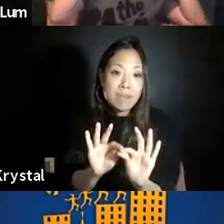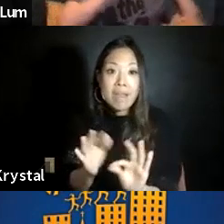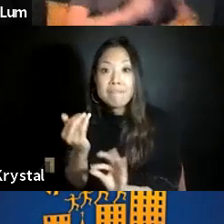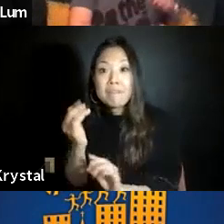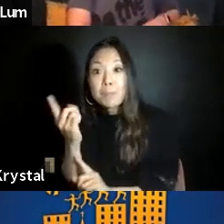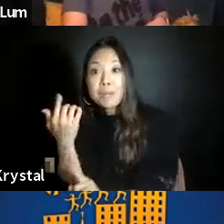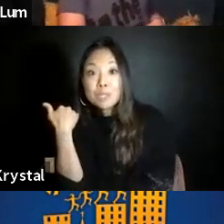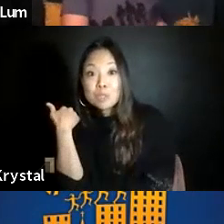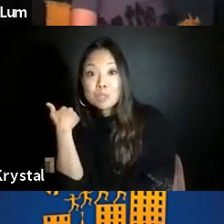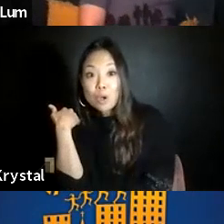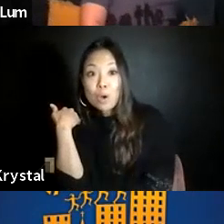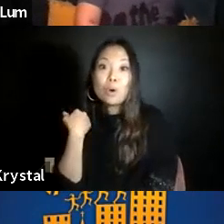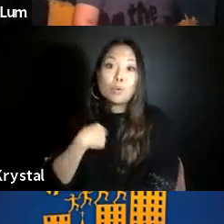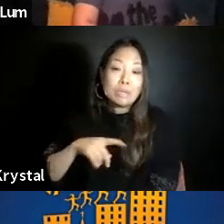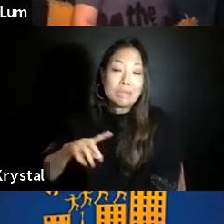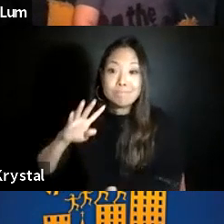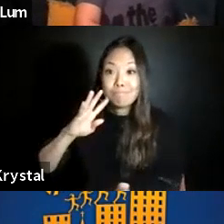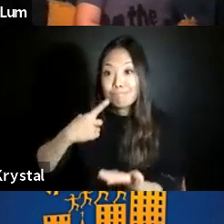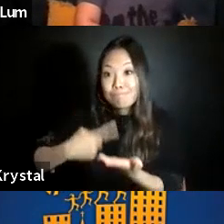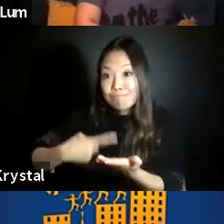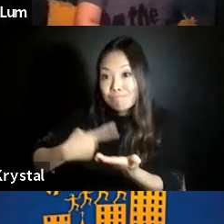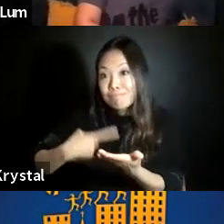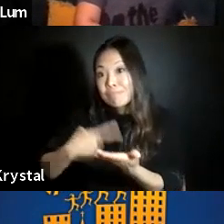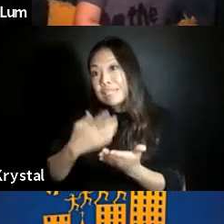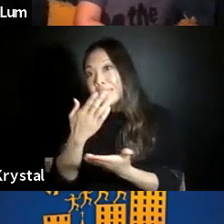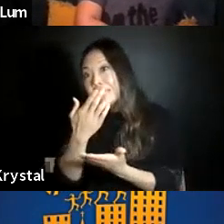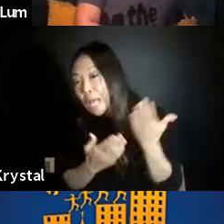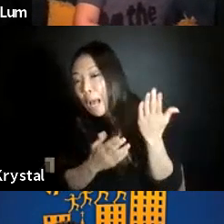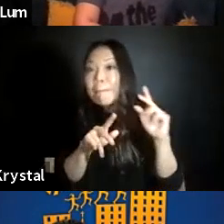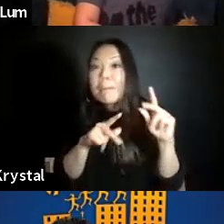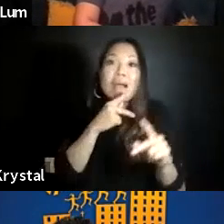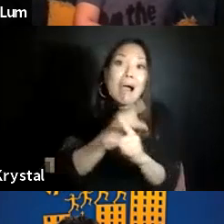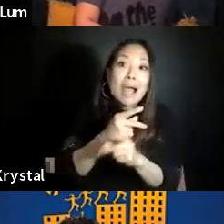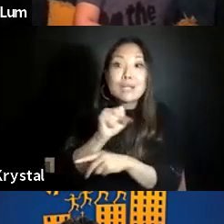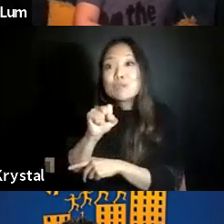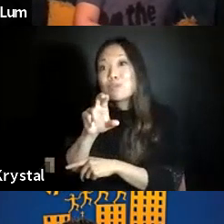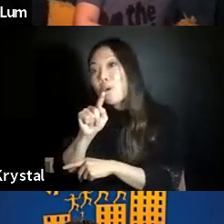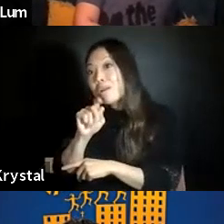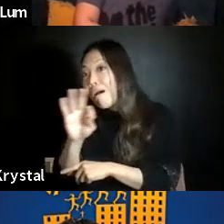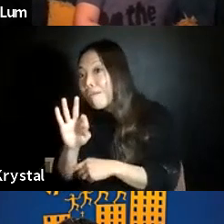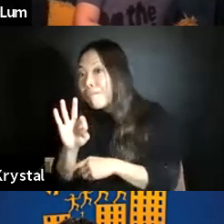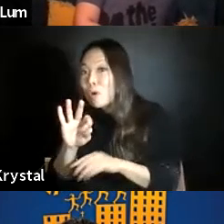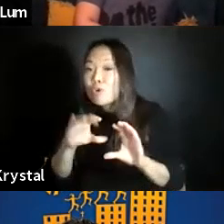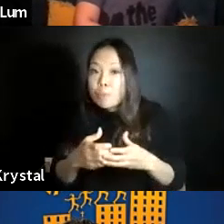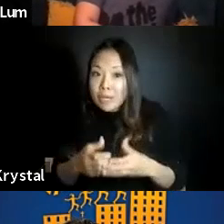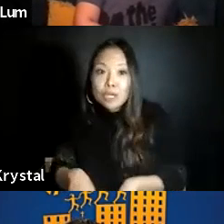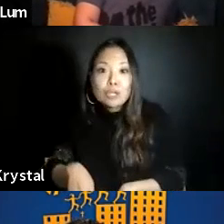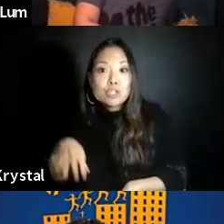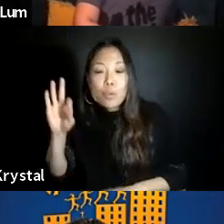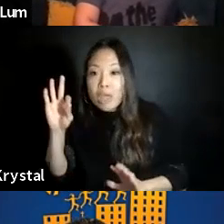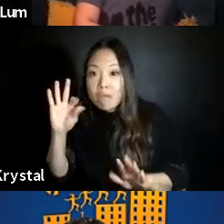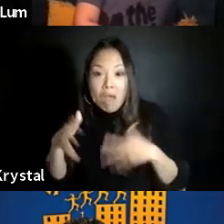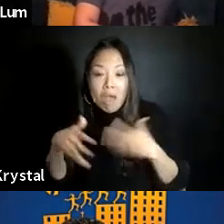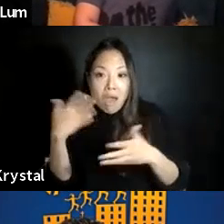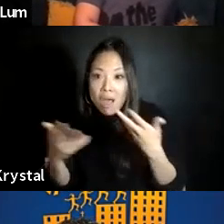some sort of grouping. That's all we should say. Because if we get into the weeds, you know as well as I